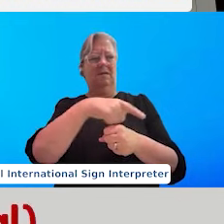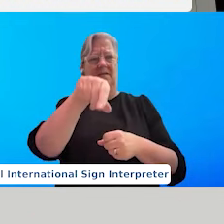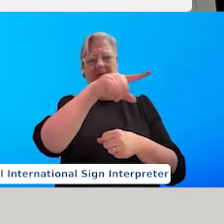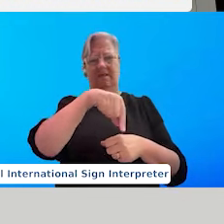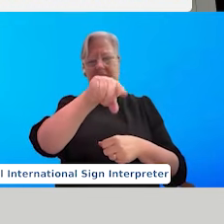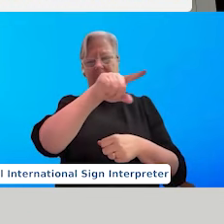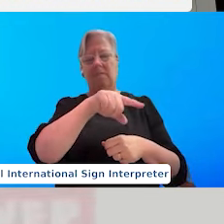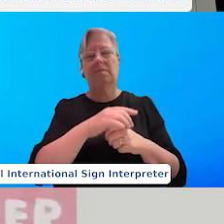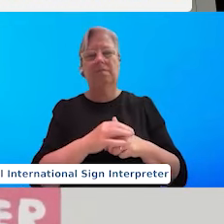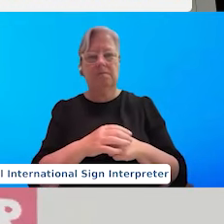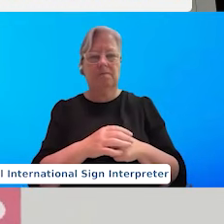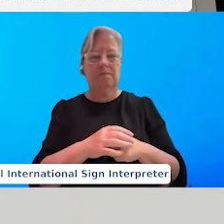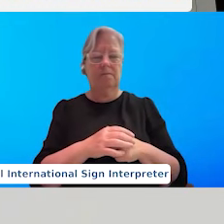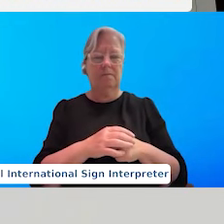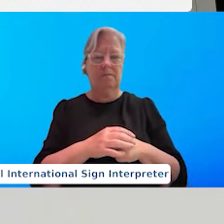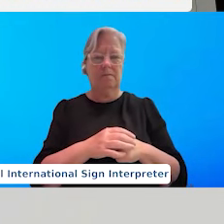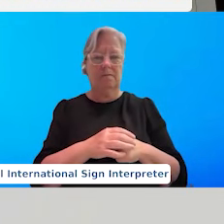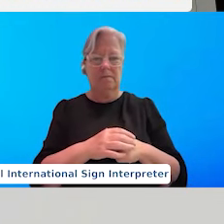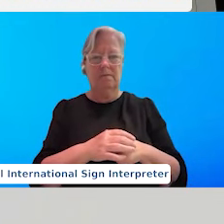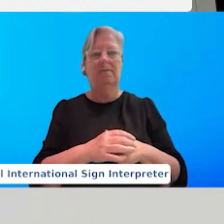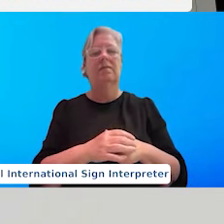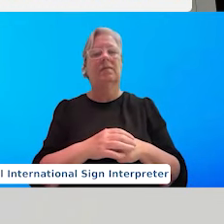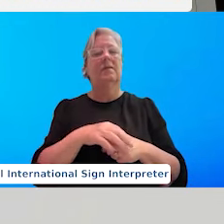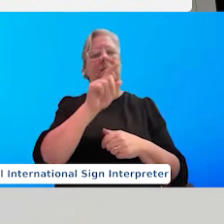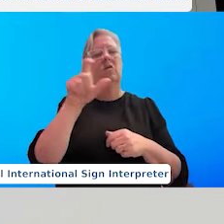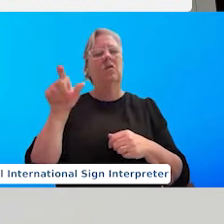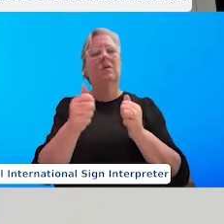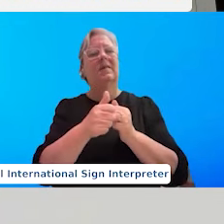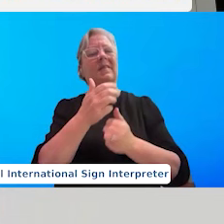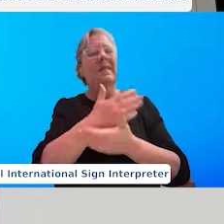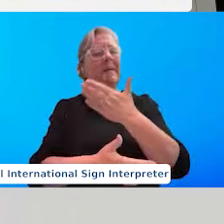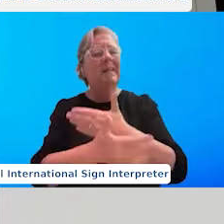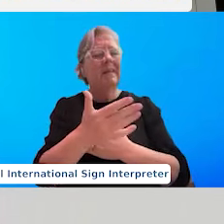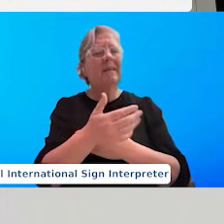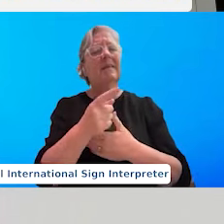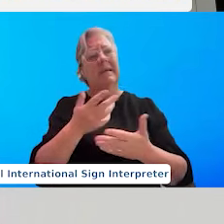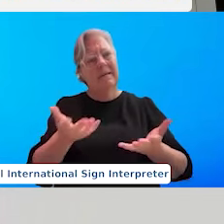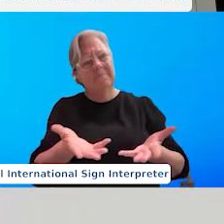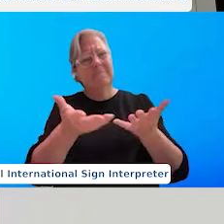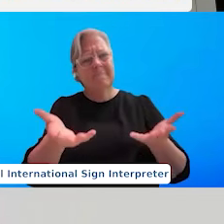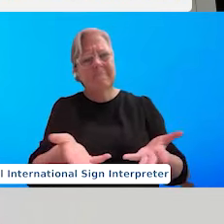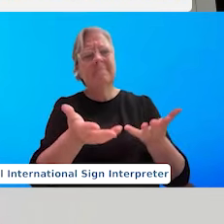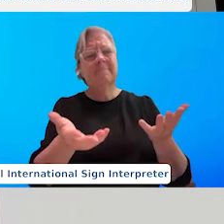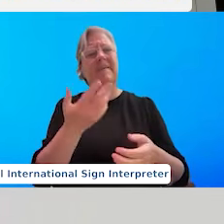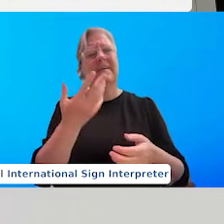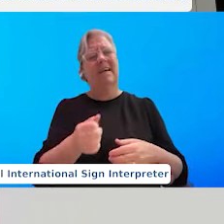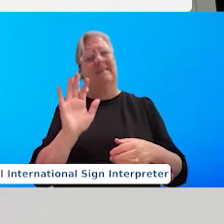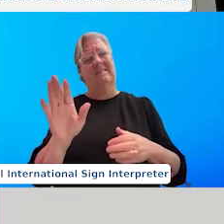to support with the employment. We, apart from like the